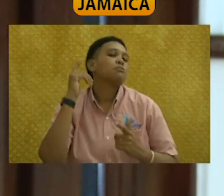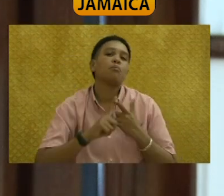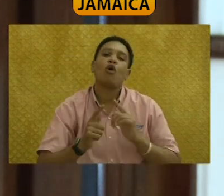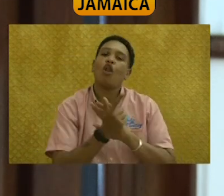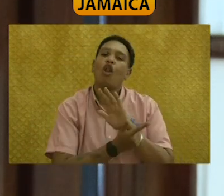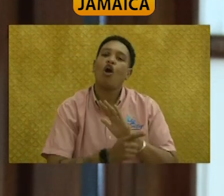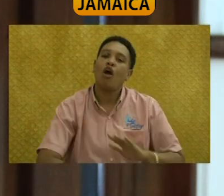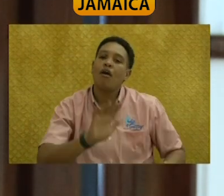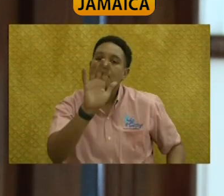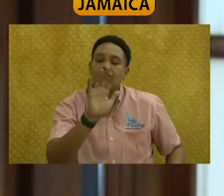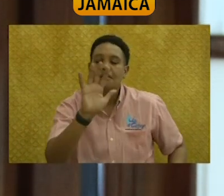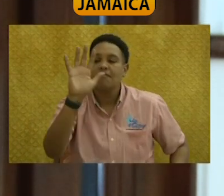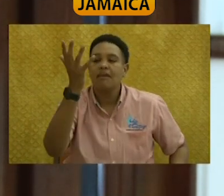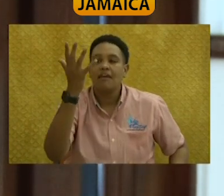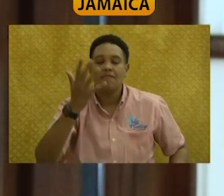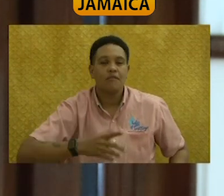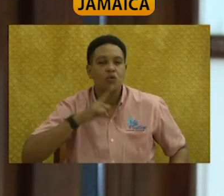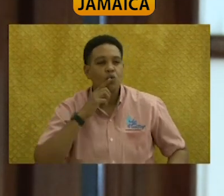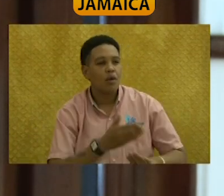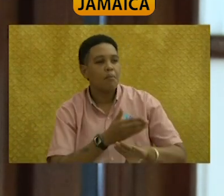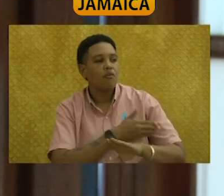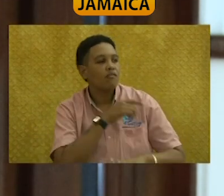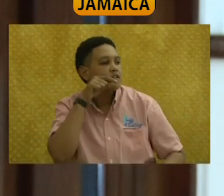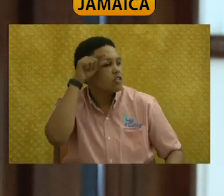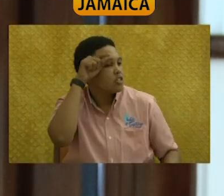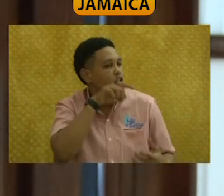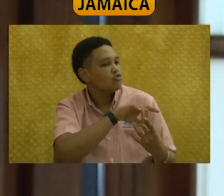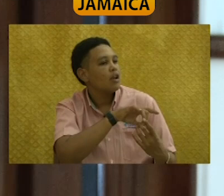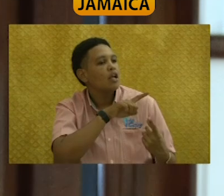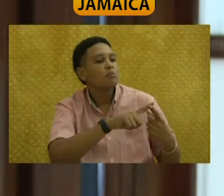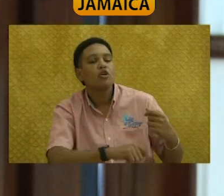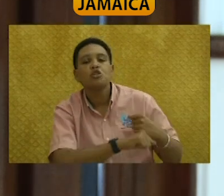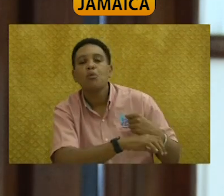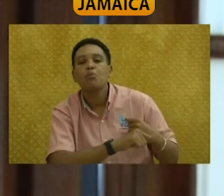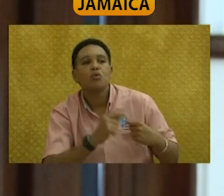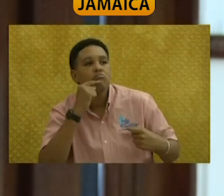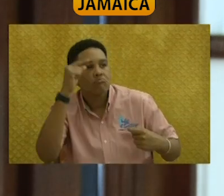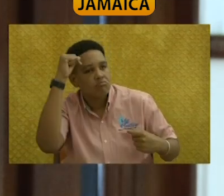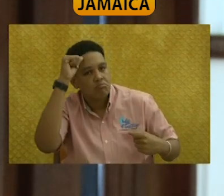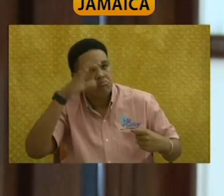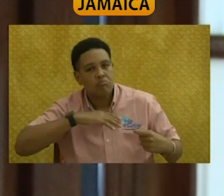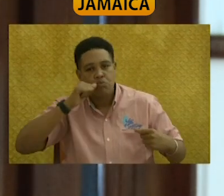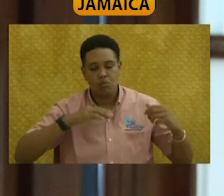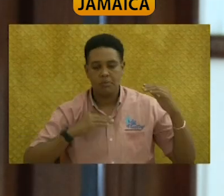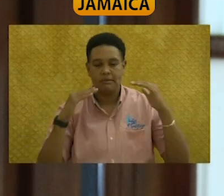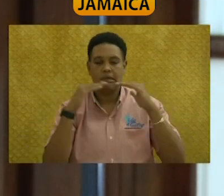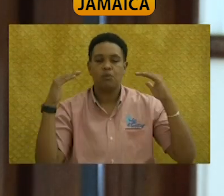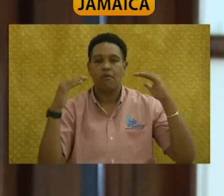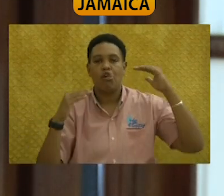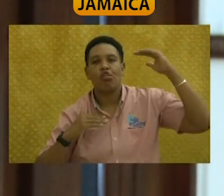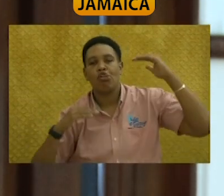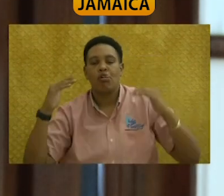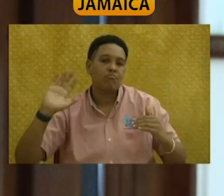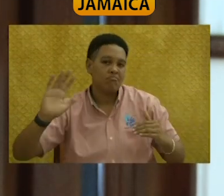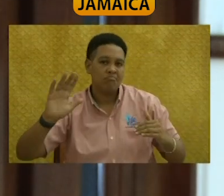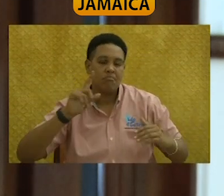law. 5, to improve gender relations and promote gender equality. And 6, to create